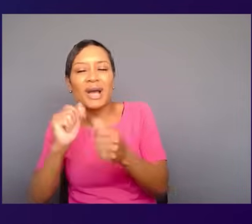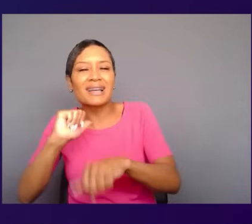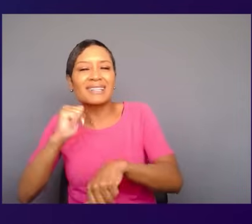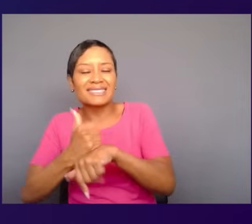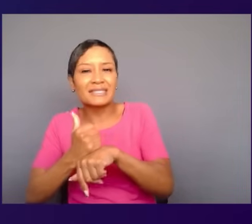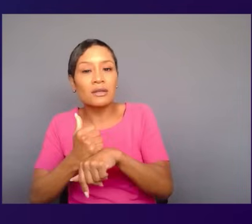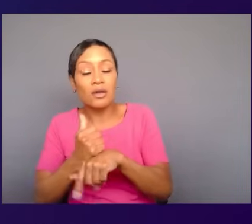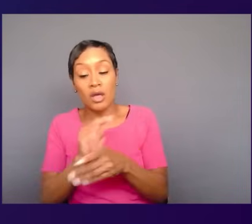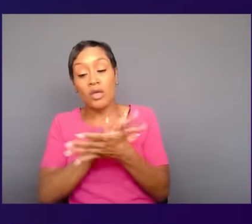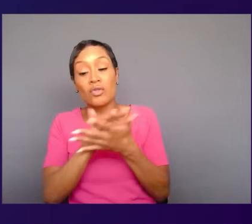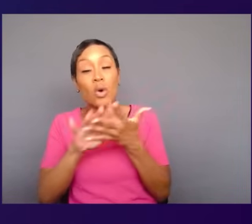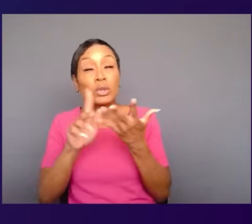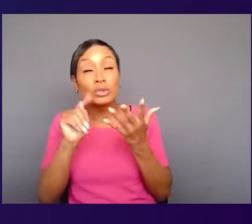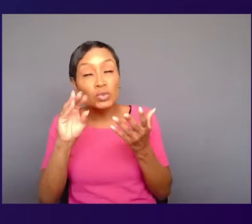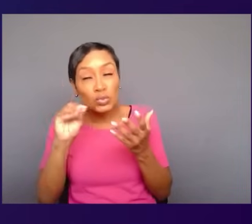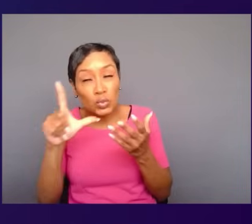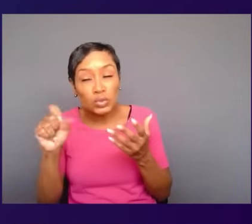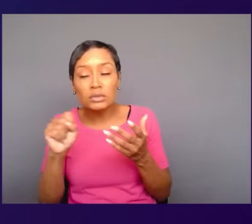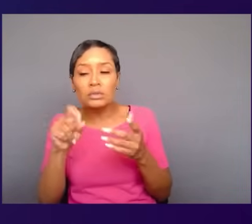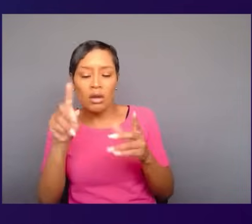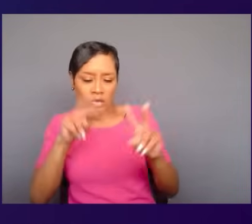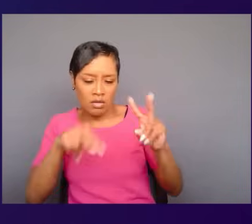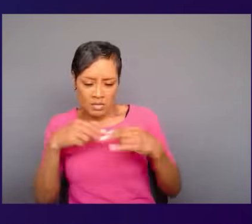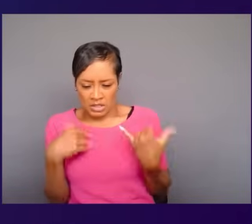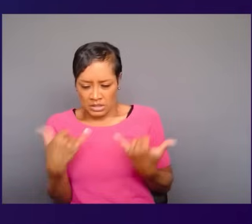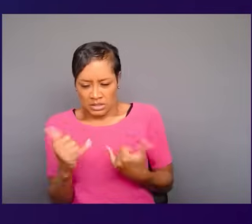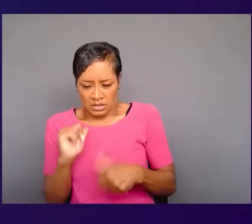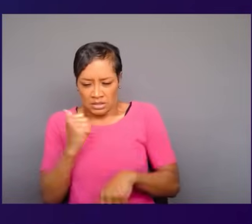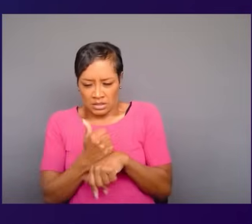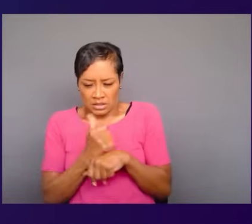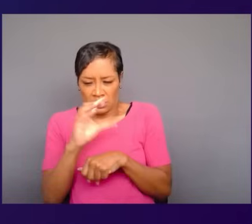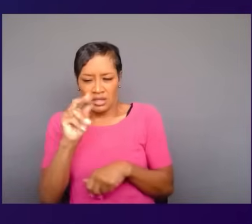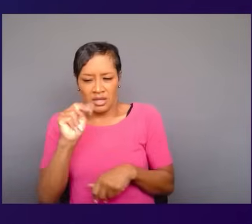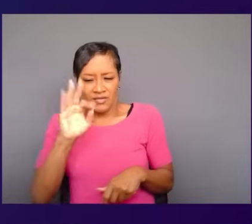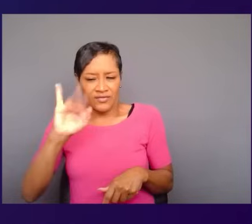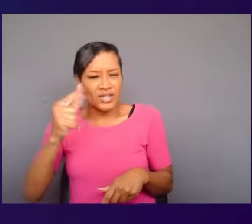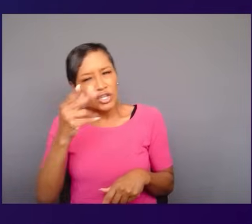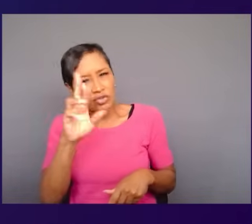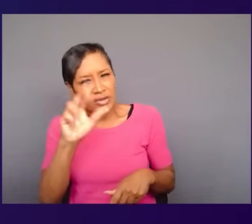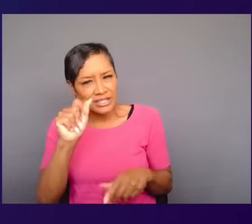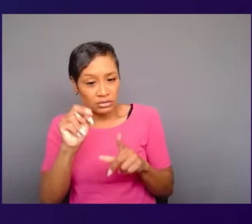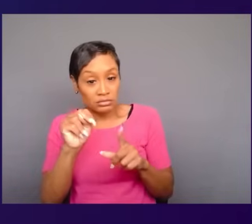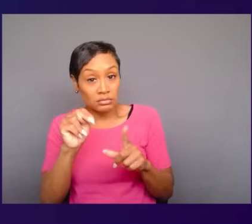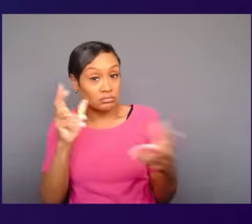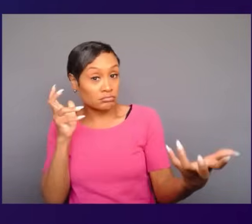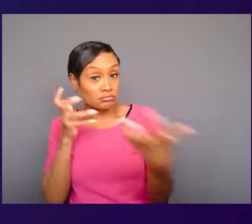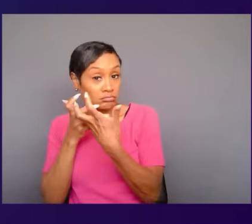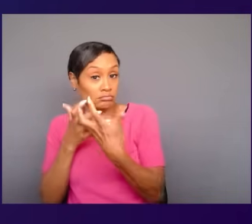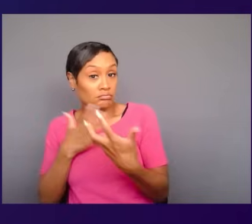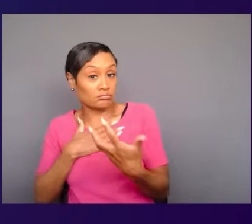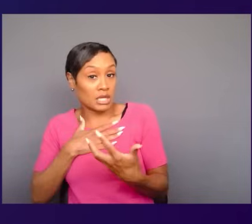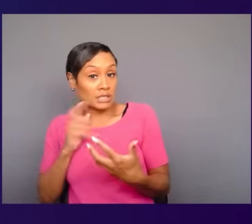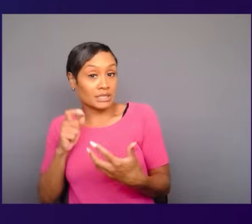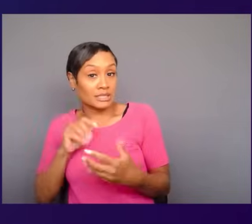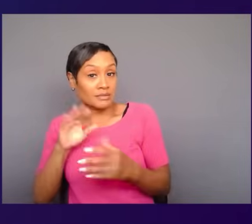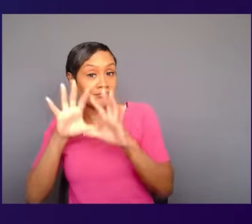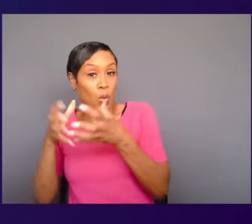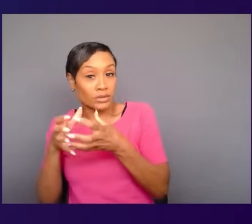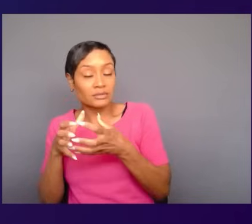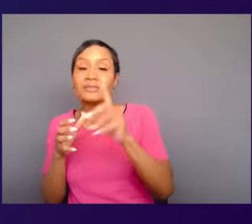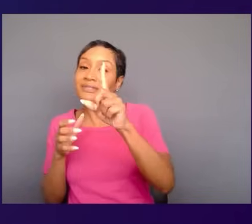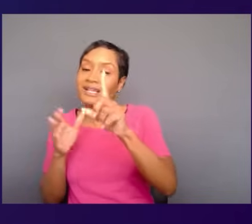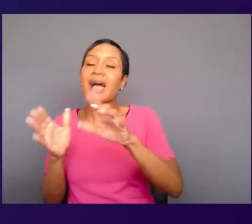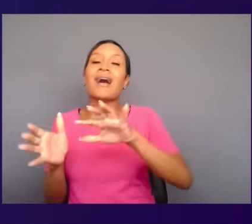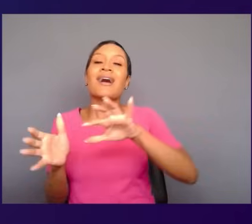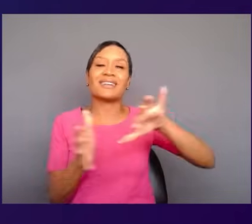look at your existing current configuration and decide whether that meets your organization's needs. On the other hand, you also